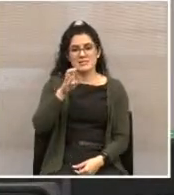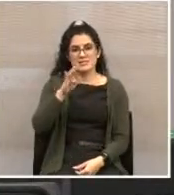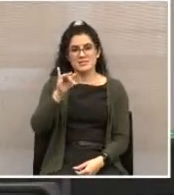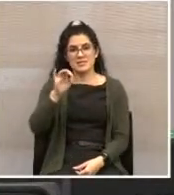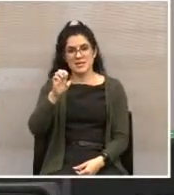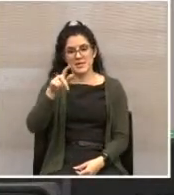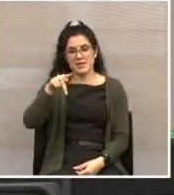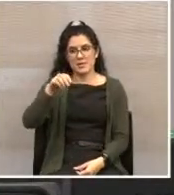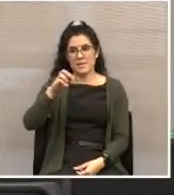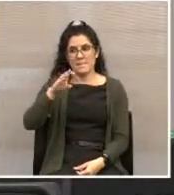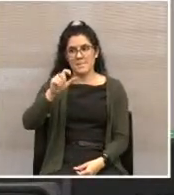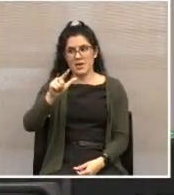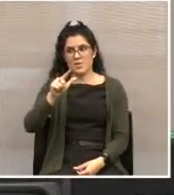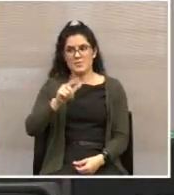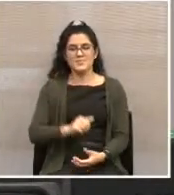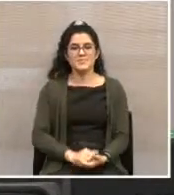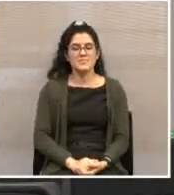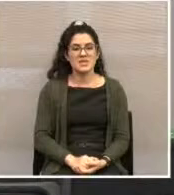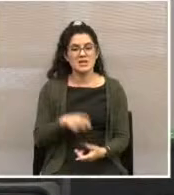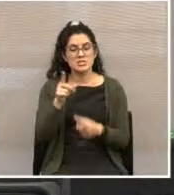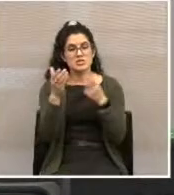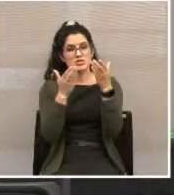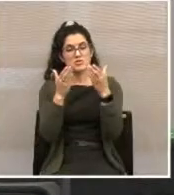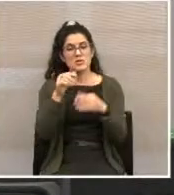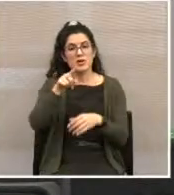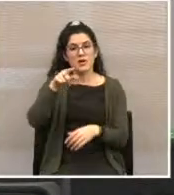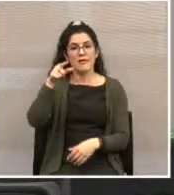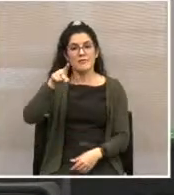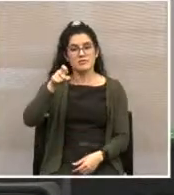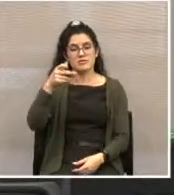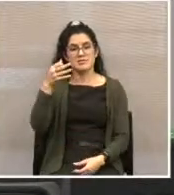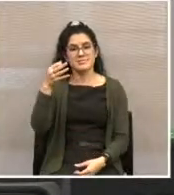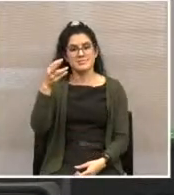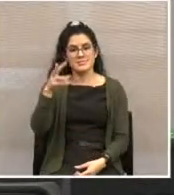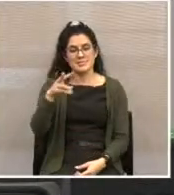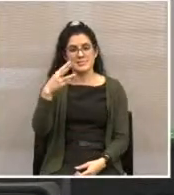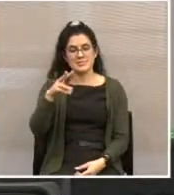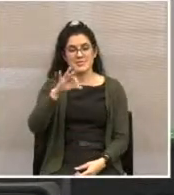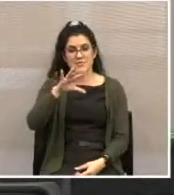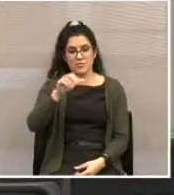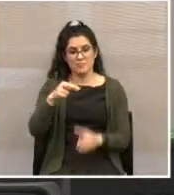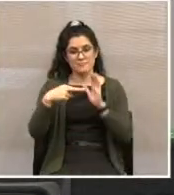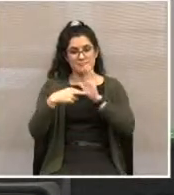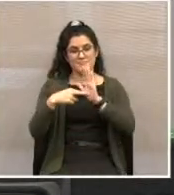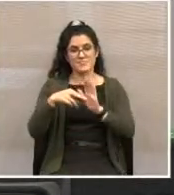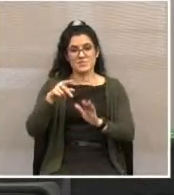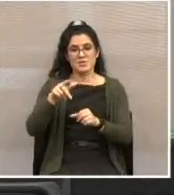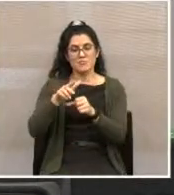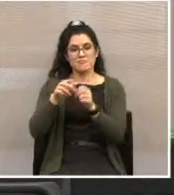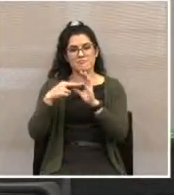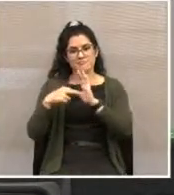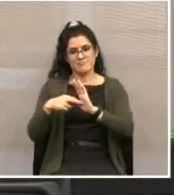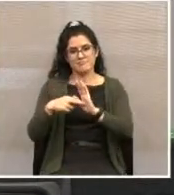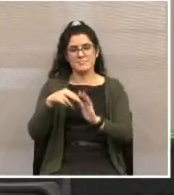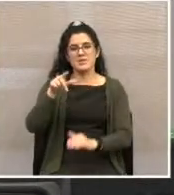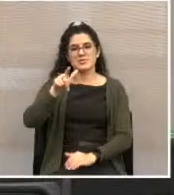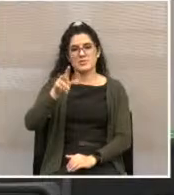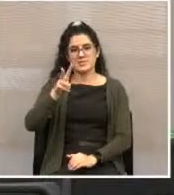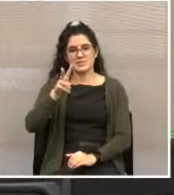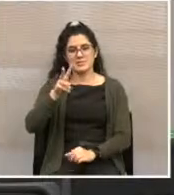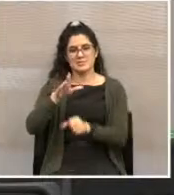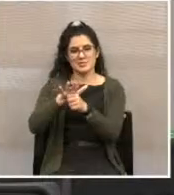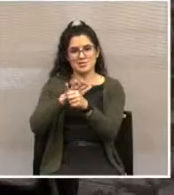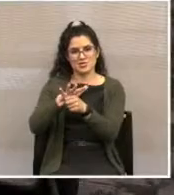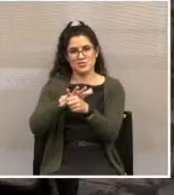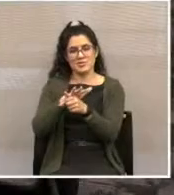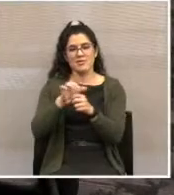Powell. Debbie served in the 116th Congress, representing Florida's 26th Congressional District, and was